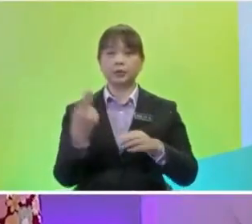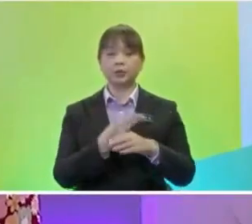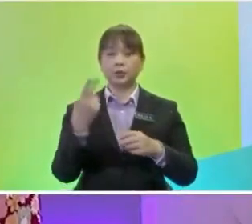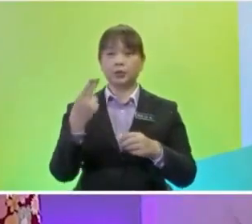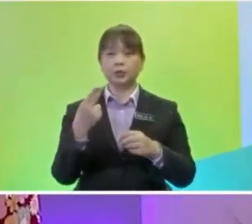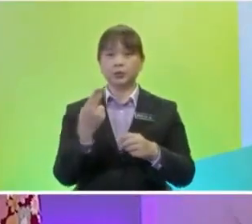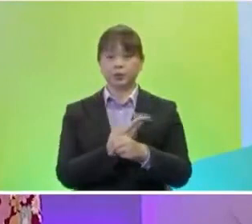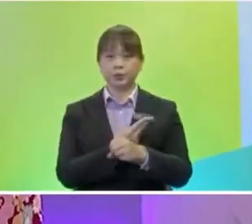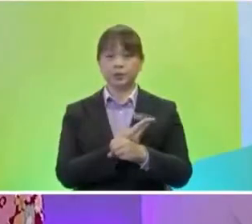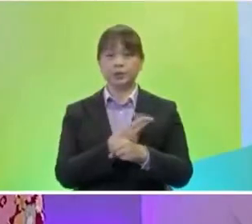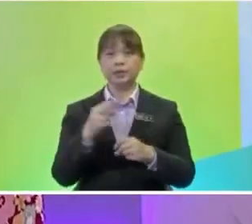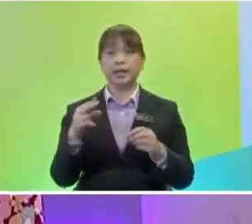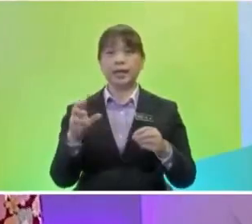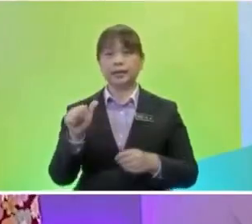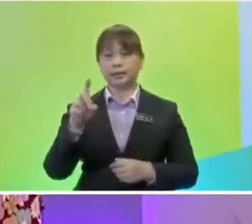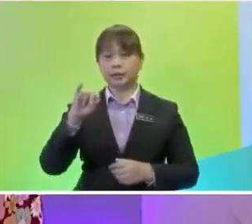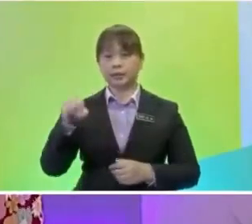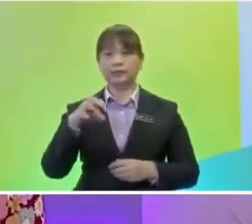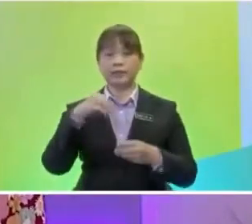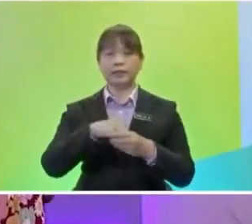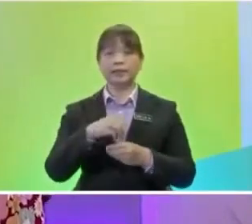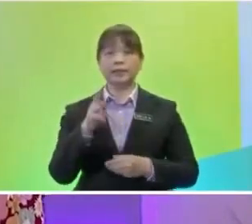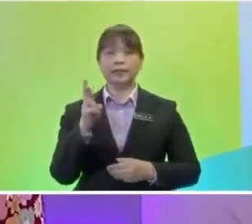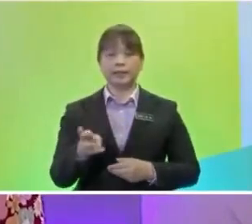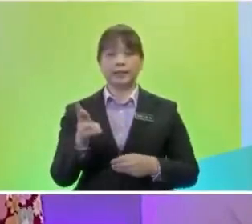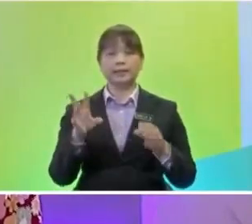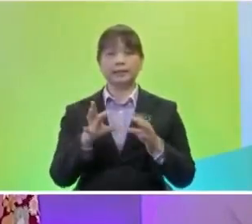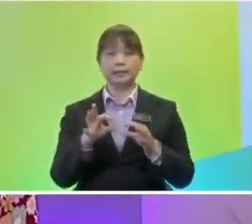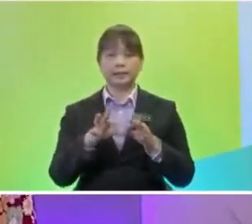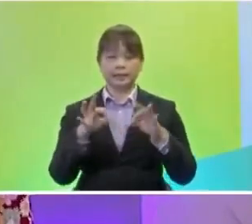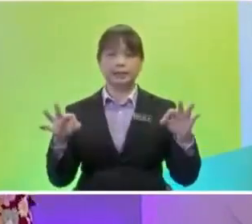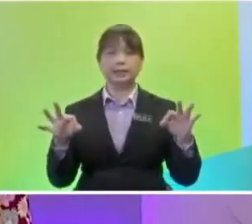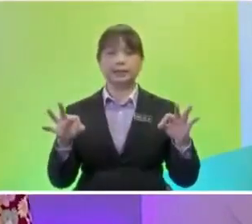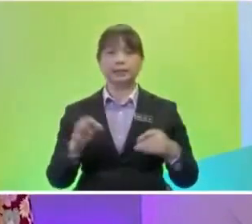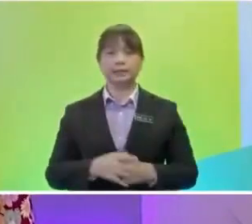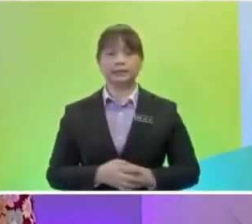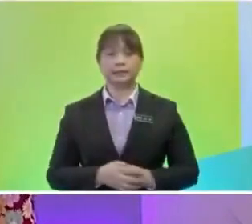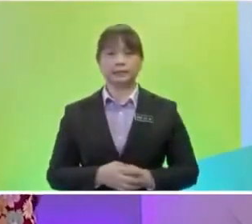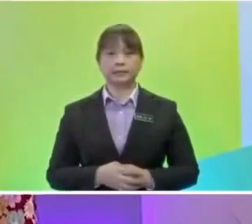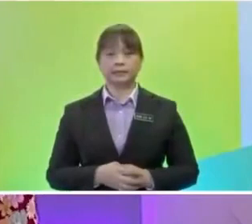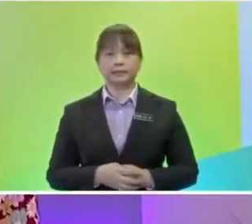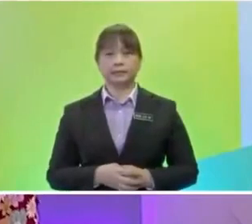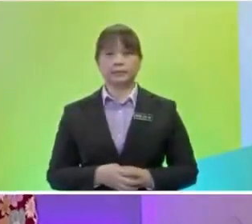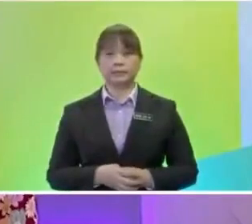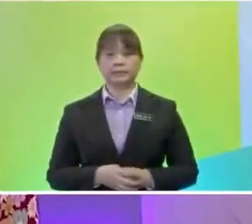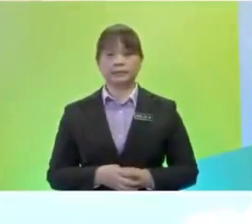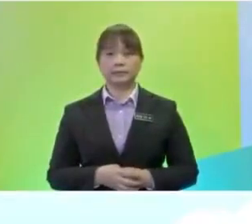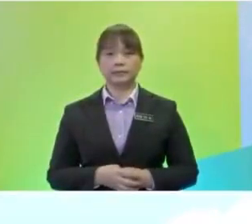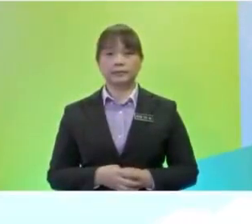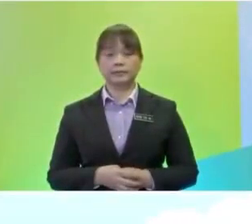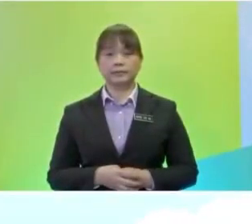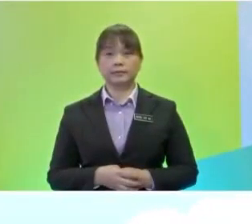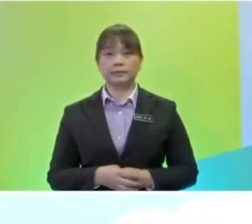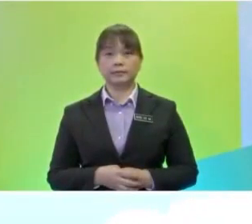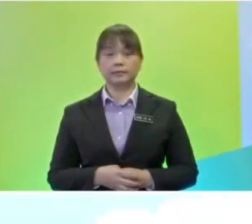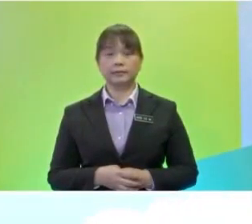in sentences. Mm-hmm. So I think they are ready to do more than what we had learned today. All right, that's